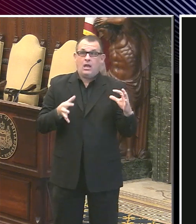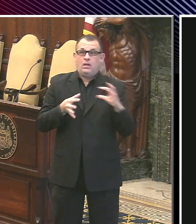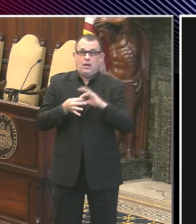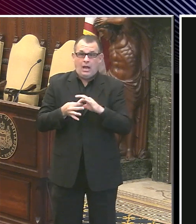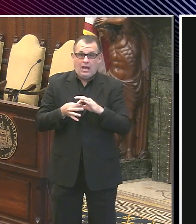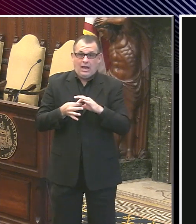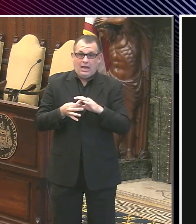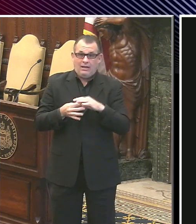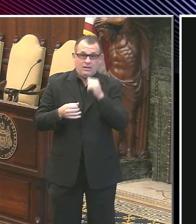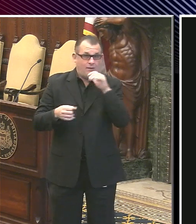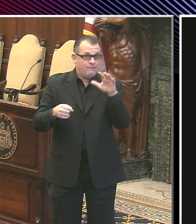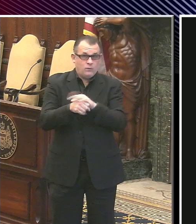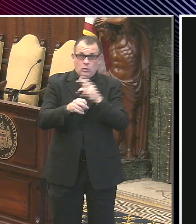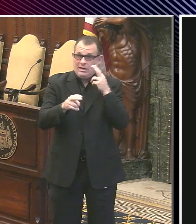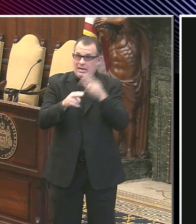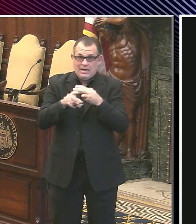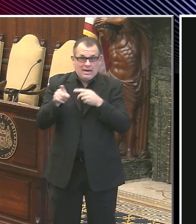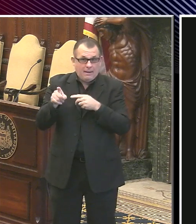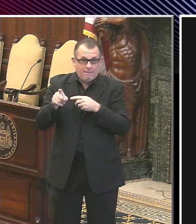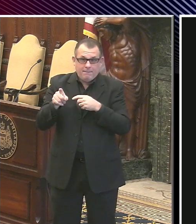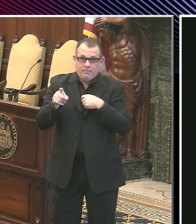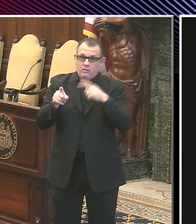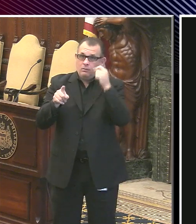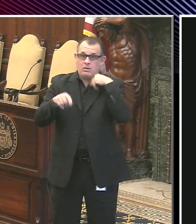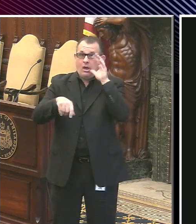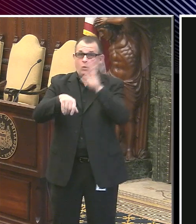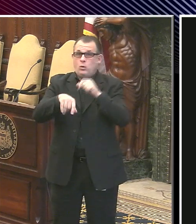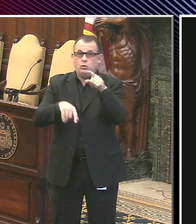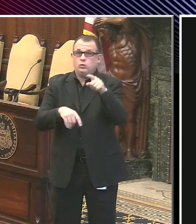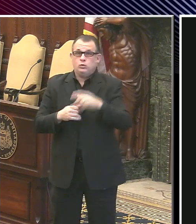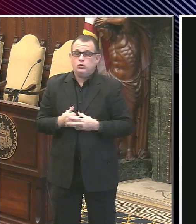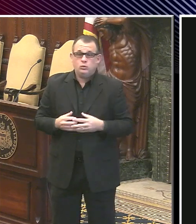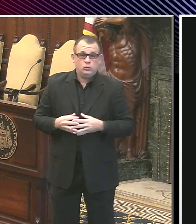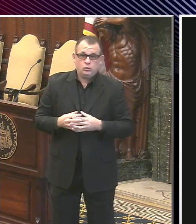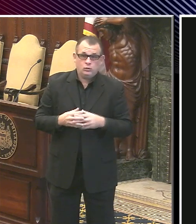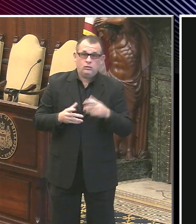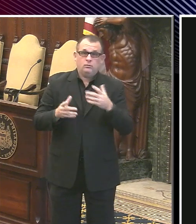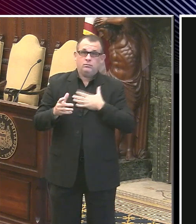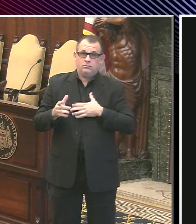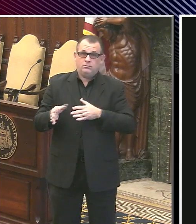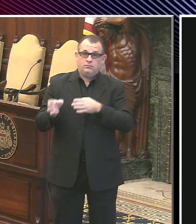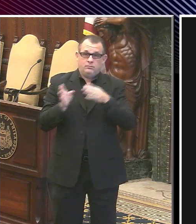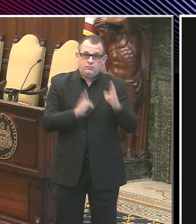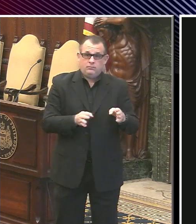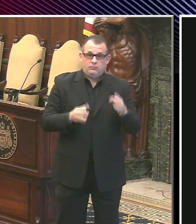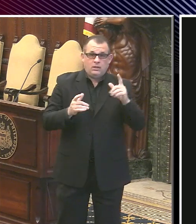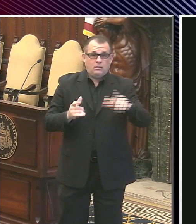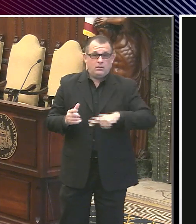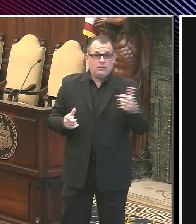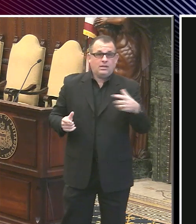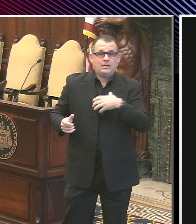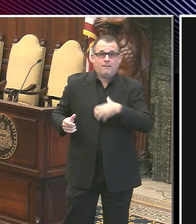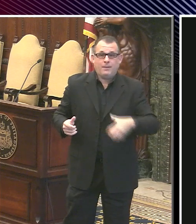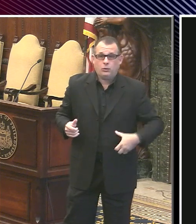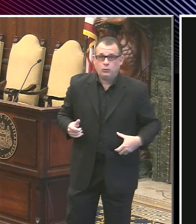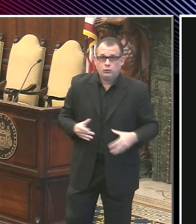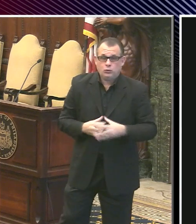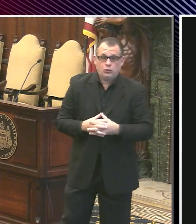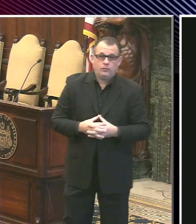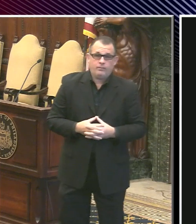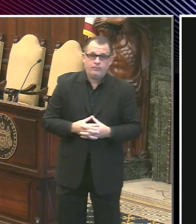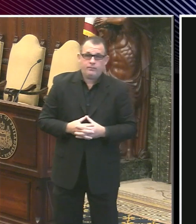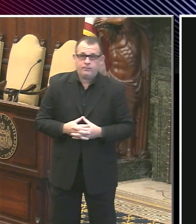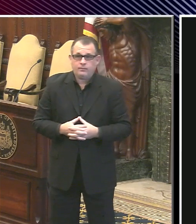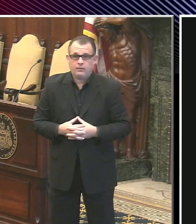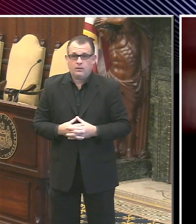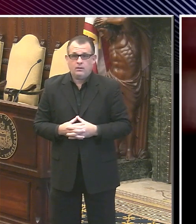name or affiliation will not be called on. And with that, let us now turn things over to Mayor Jim Kenney. Mayor, you have the